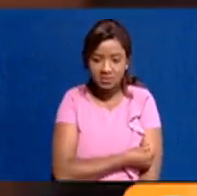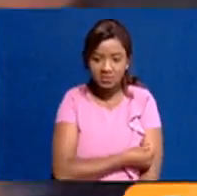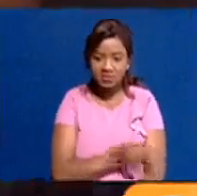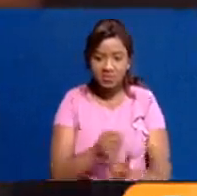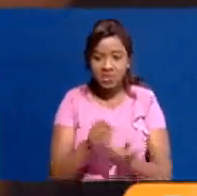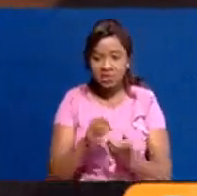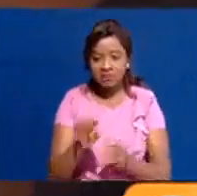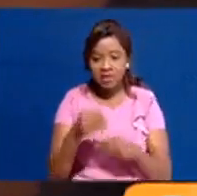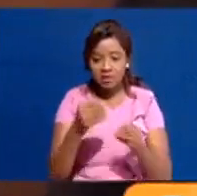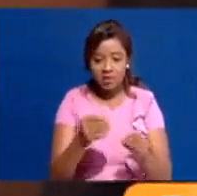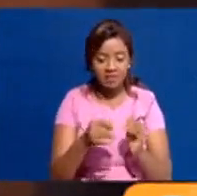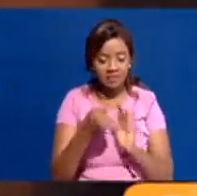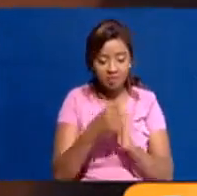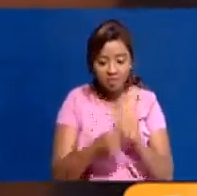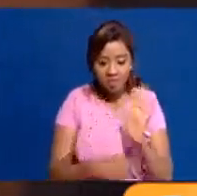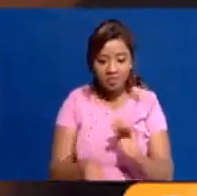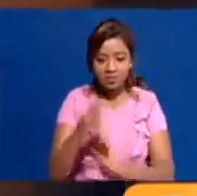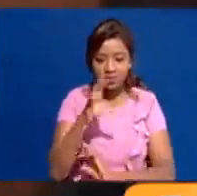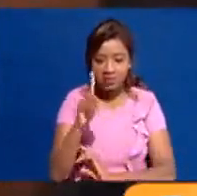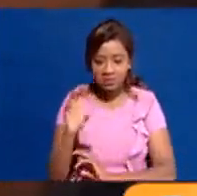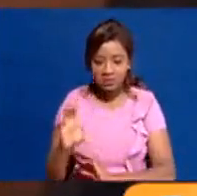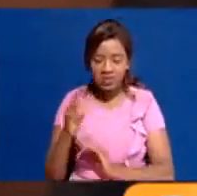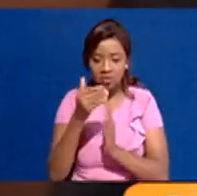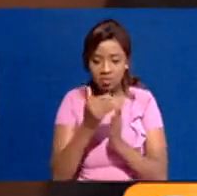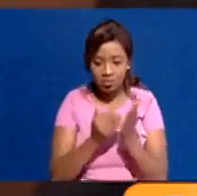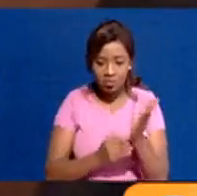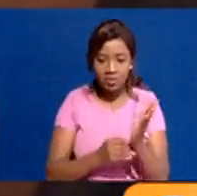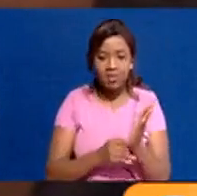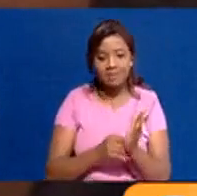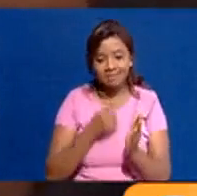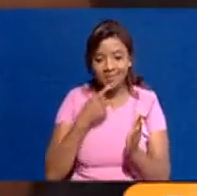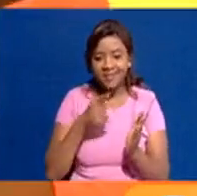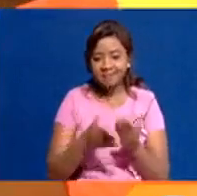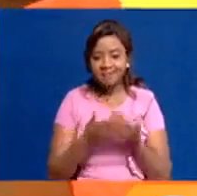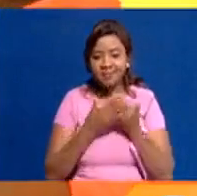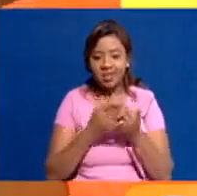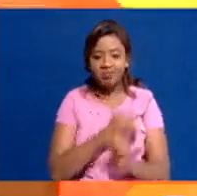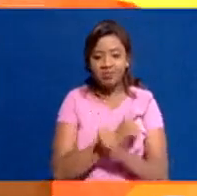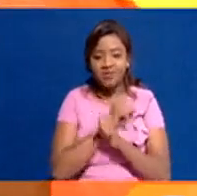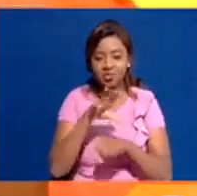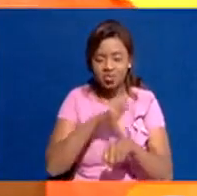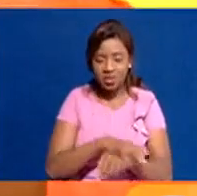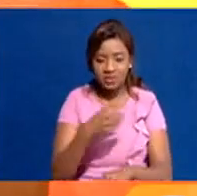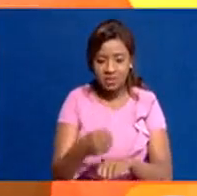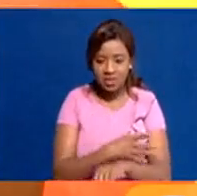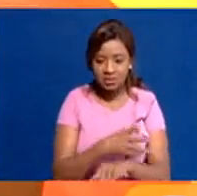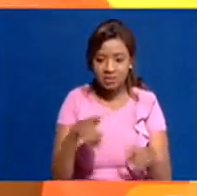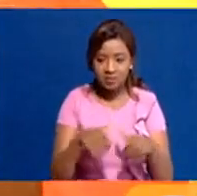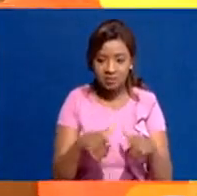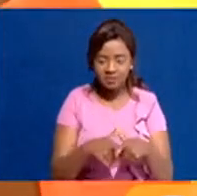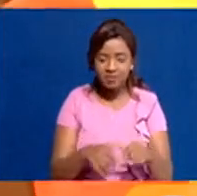Disease Control terms as a near 100% chance of cervical cancer prevention. It's not really registered to me, but I'm going.